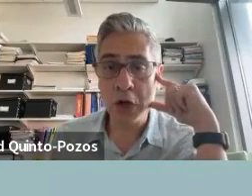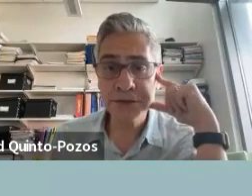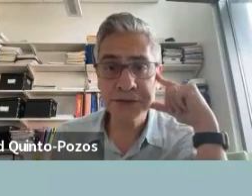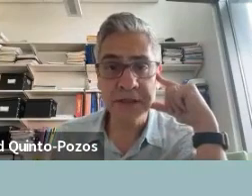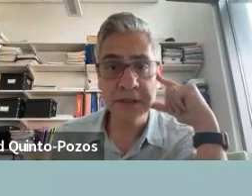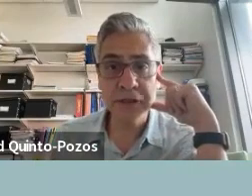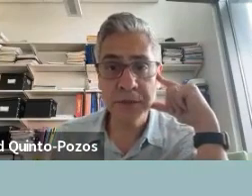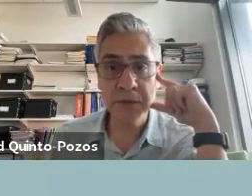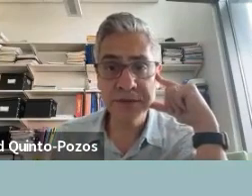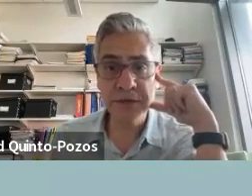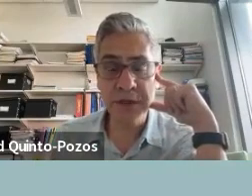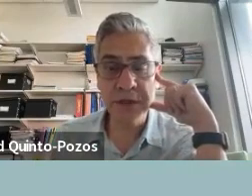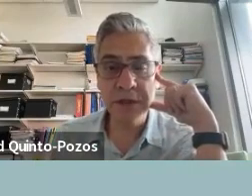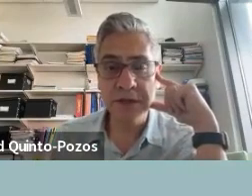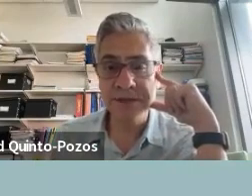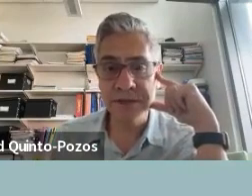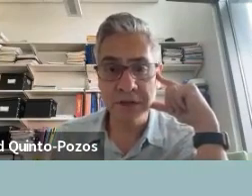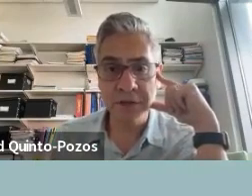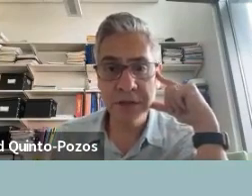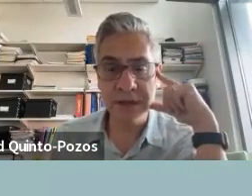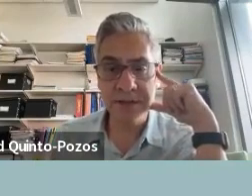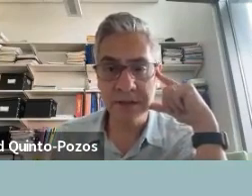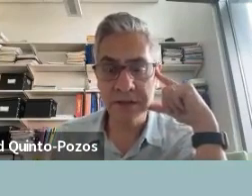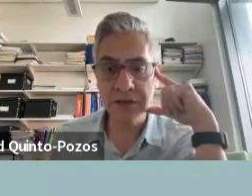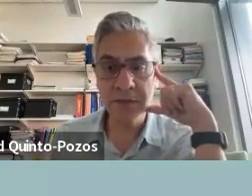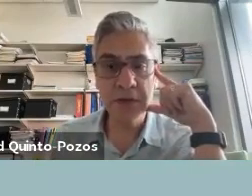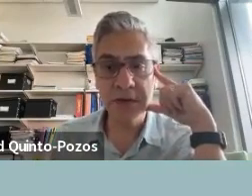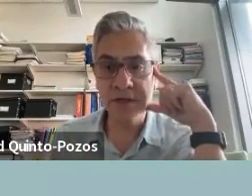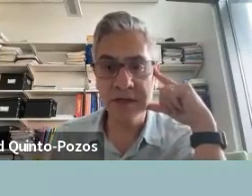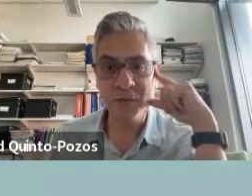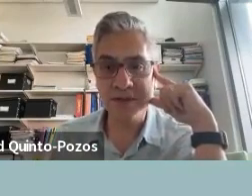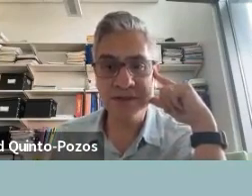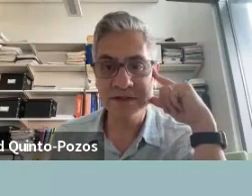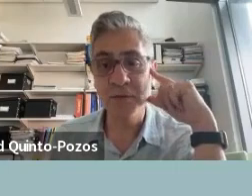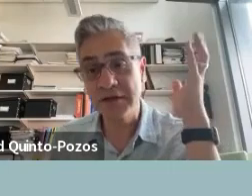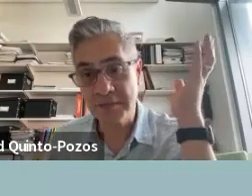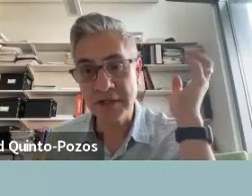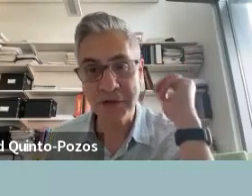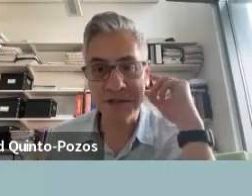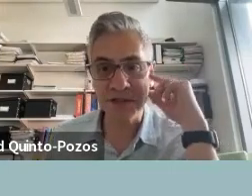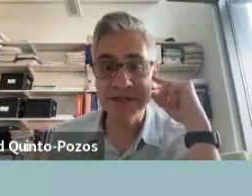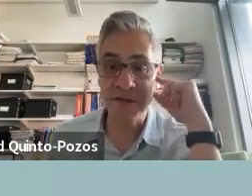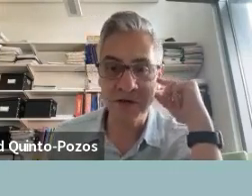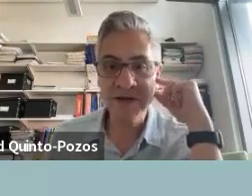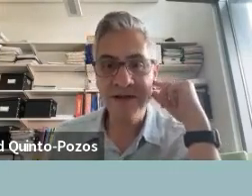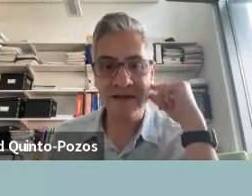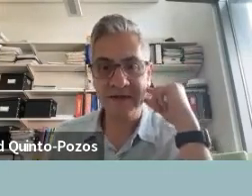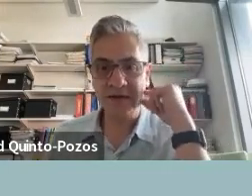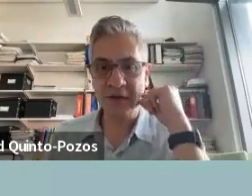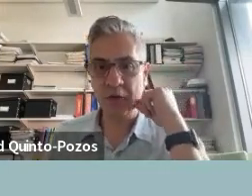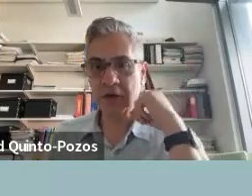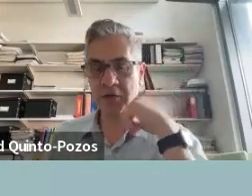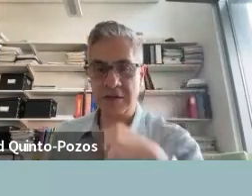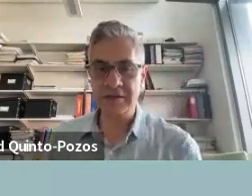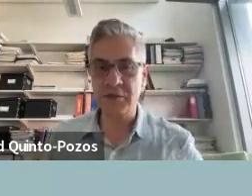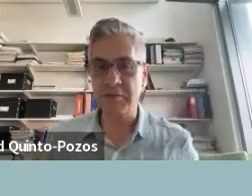you're also seeing an interpreter on the screen. This is Audrey, ASL English interpreter. And once someone else comes on, you'll see Taylor, and the